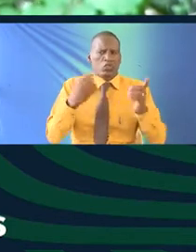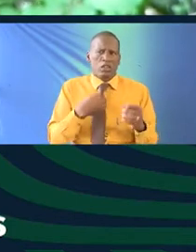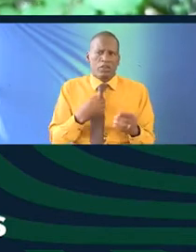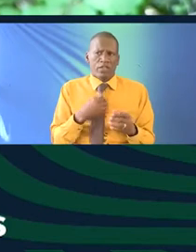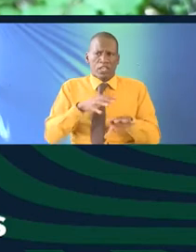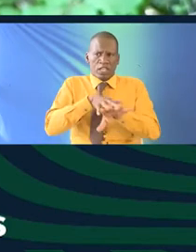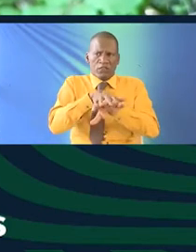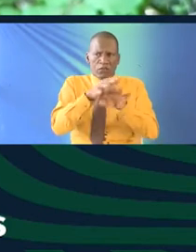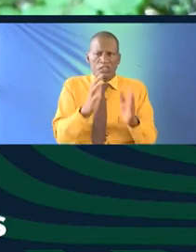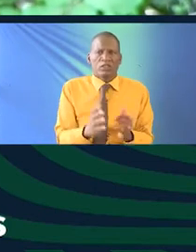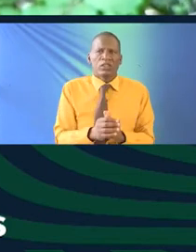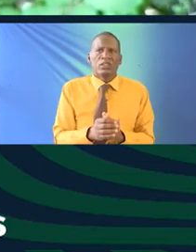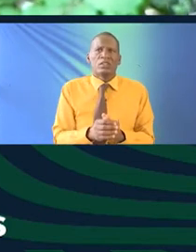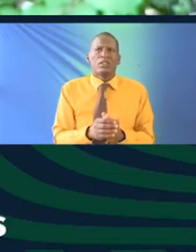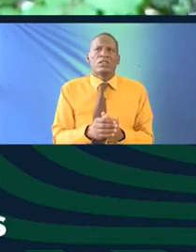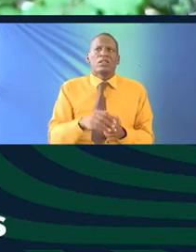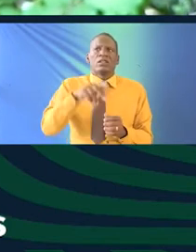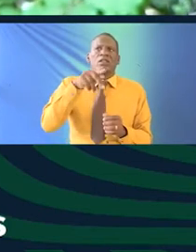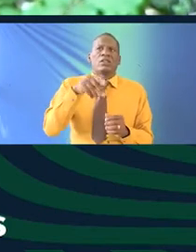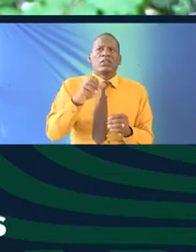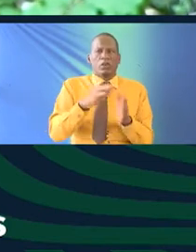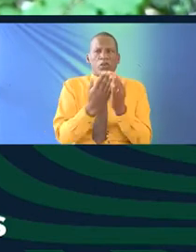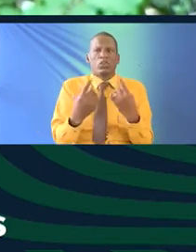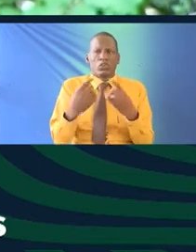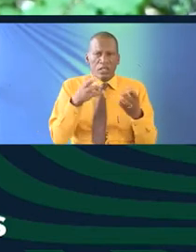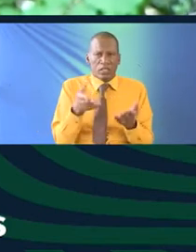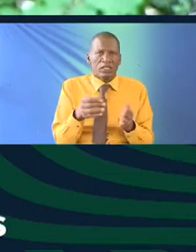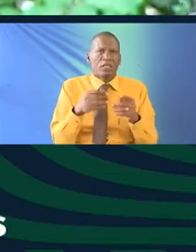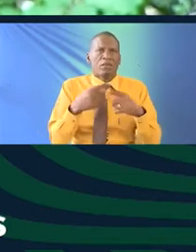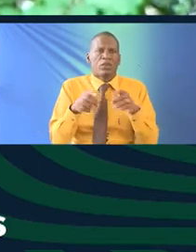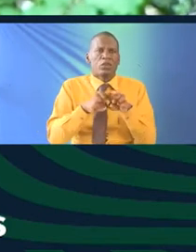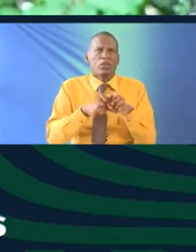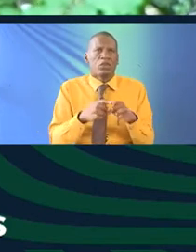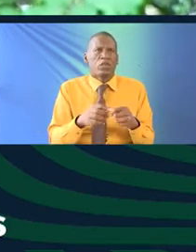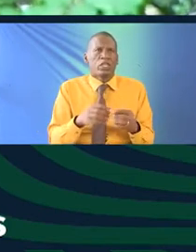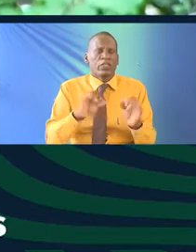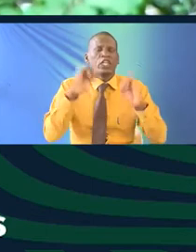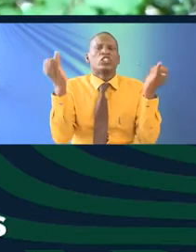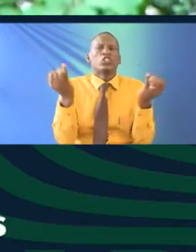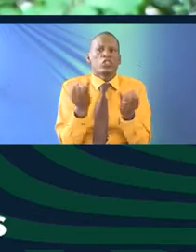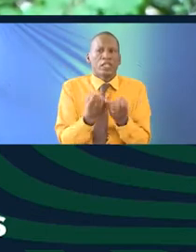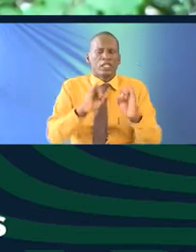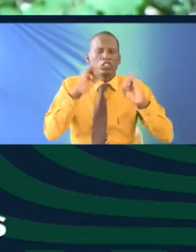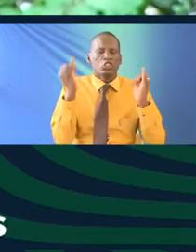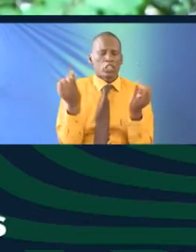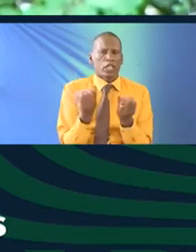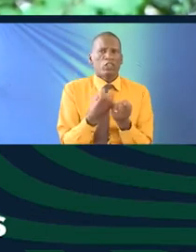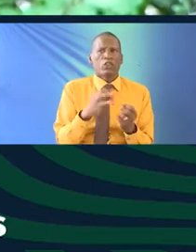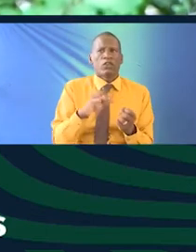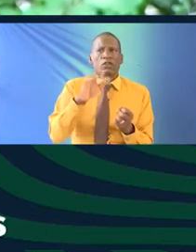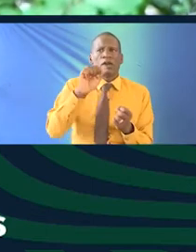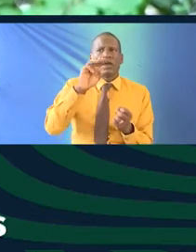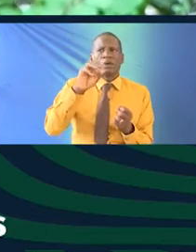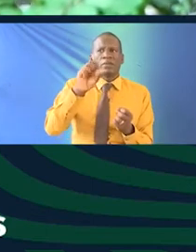of information I'm paraphrasing I'm butchering this but rather the institutionalization of